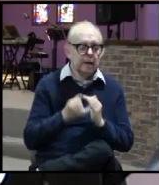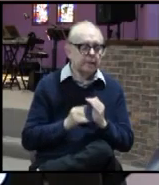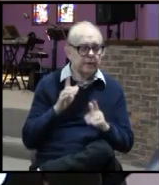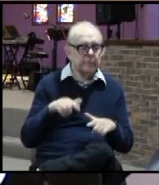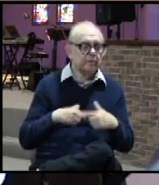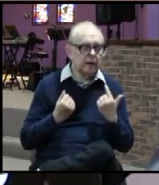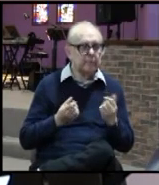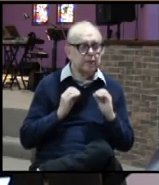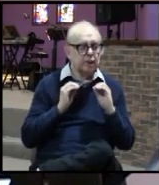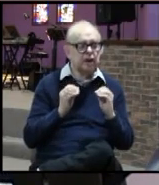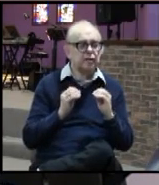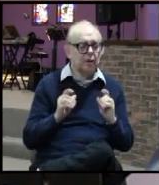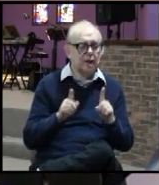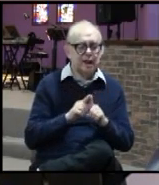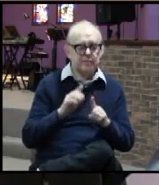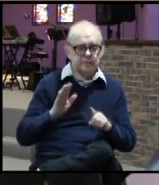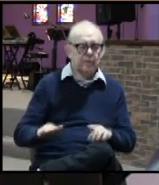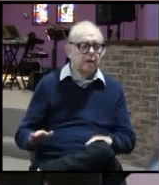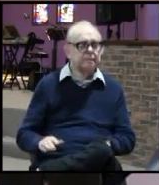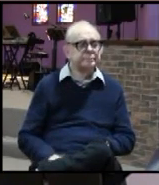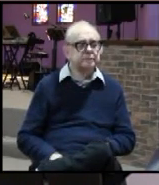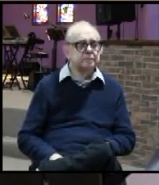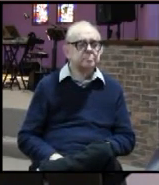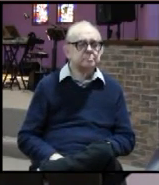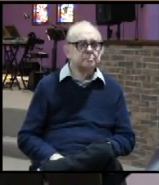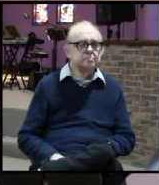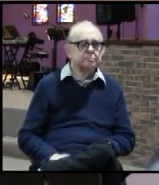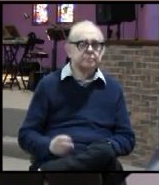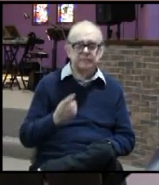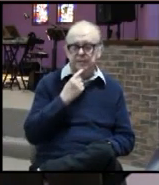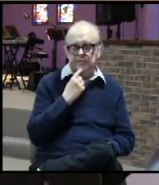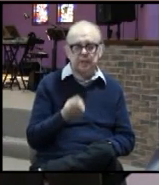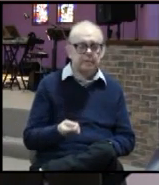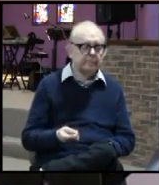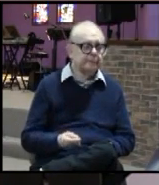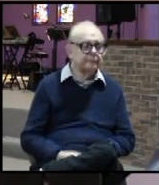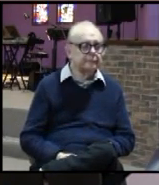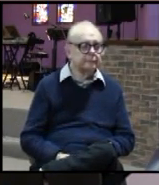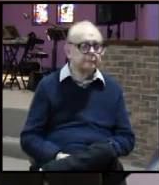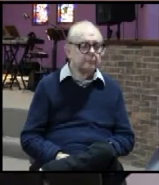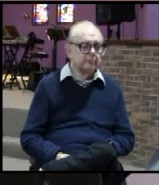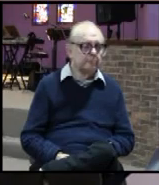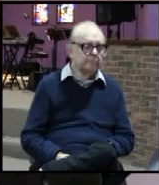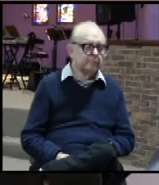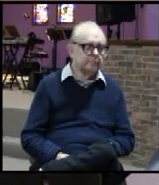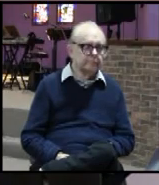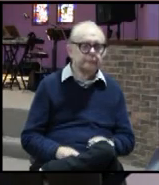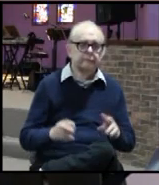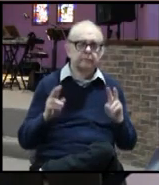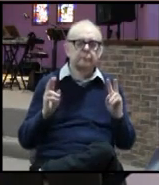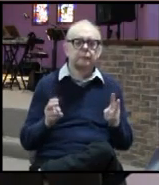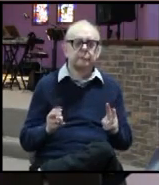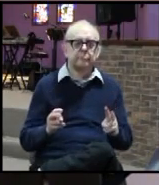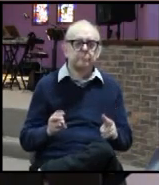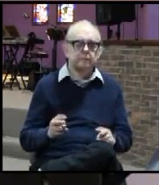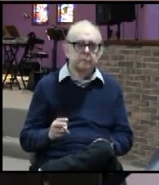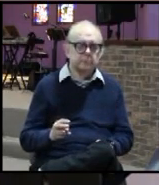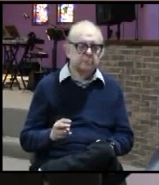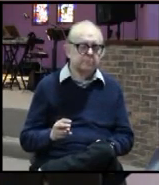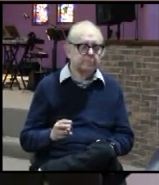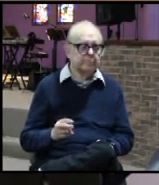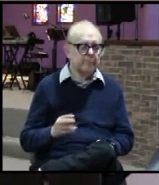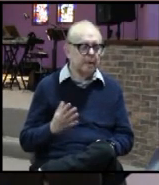been taught as a child to say. And the phrase has been